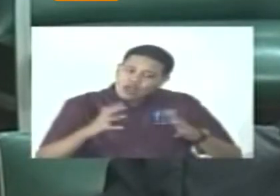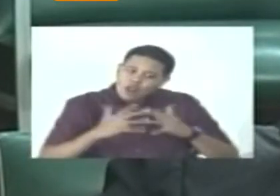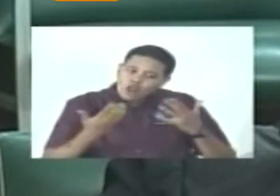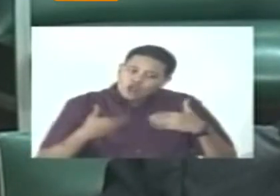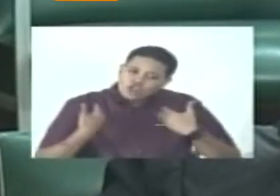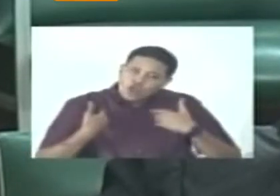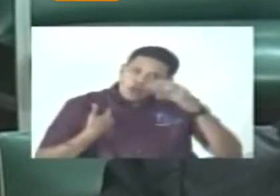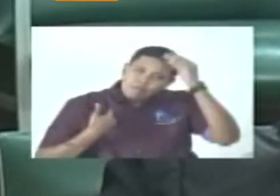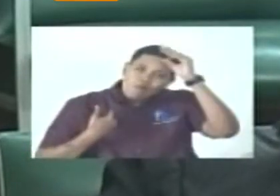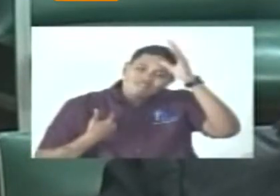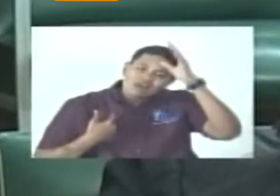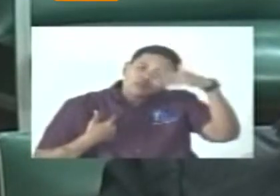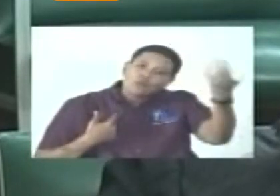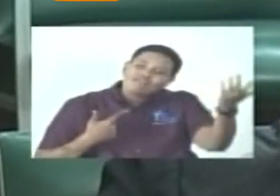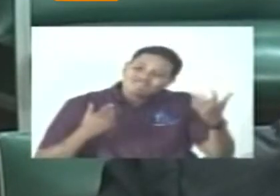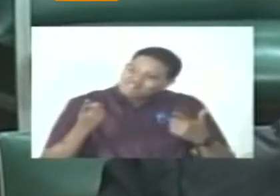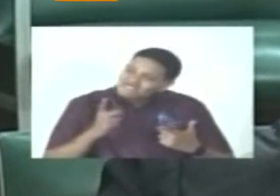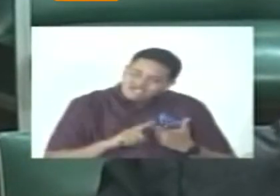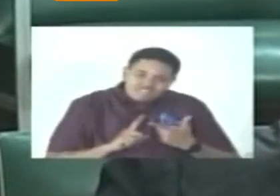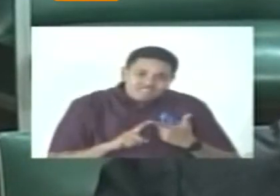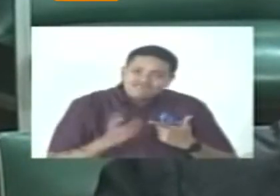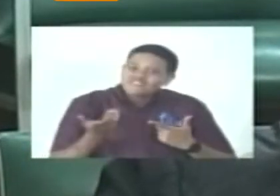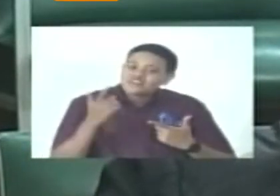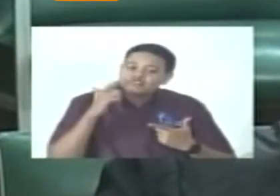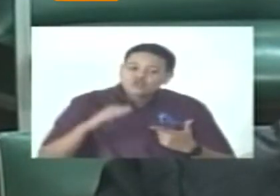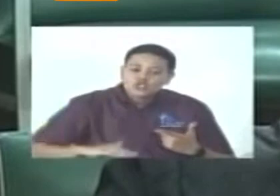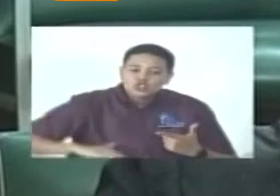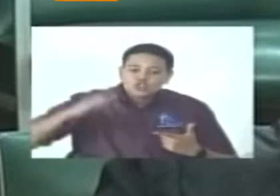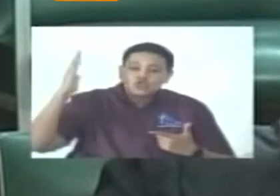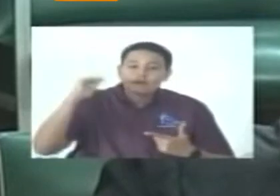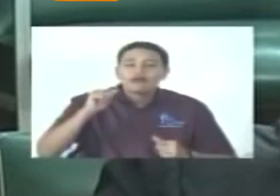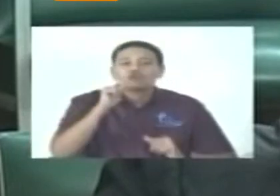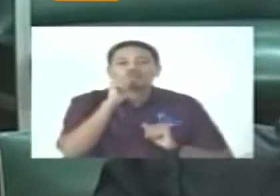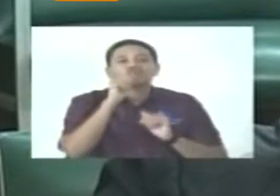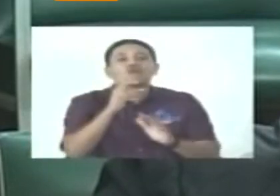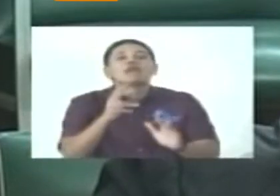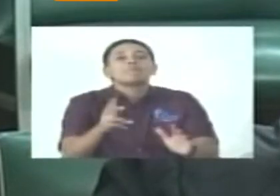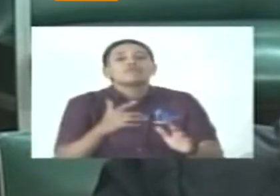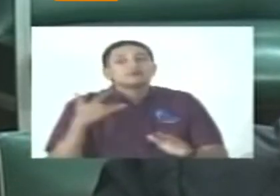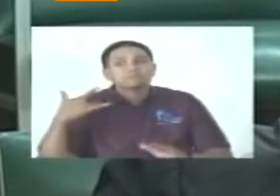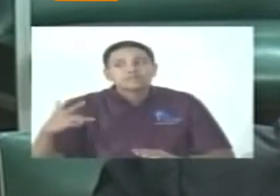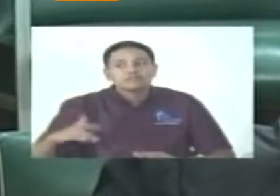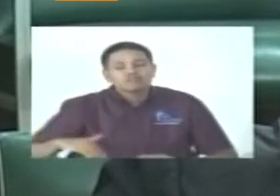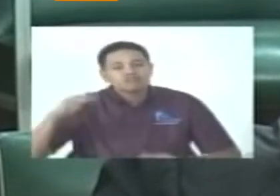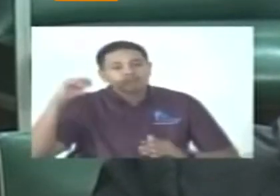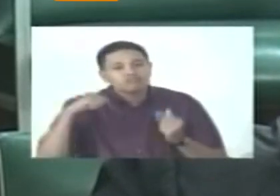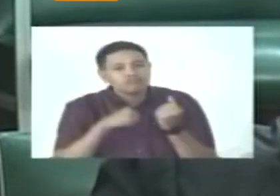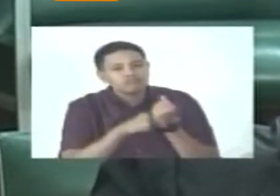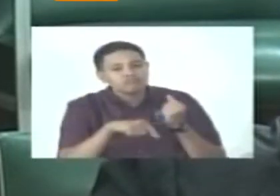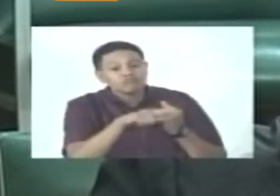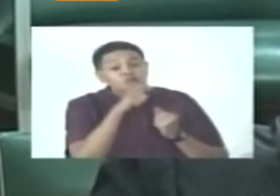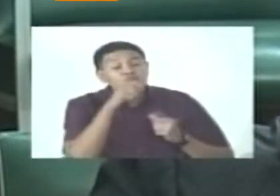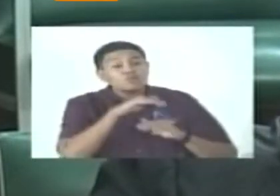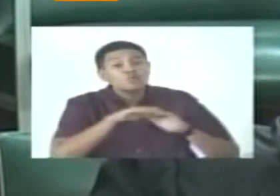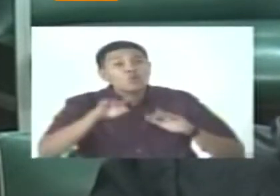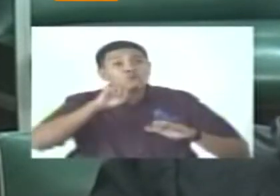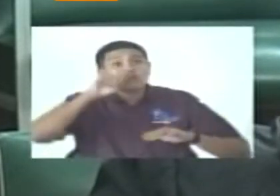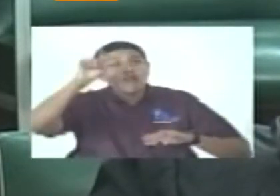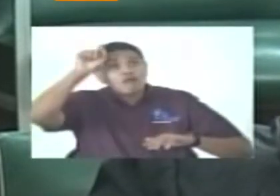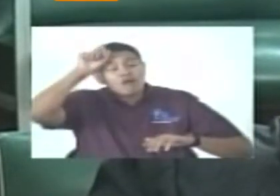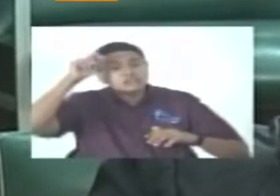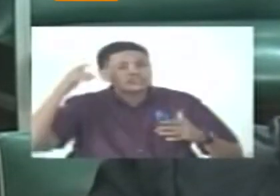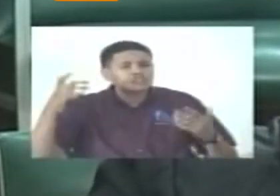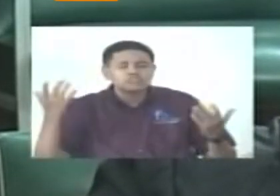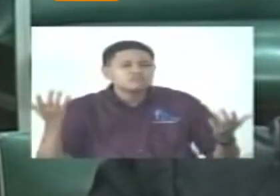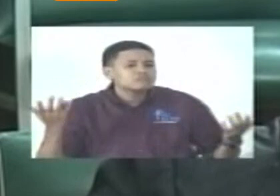are fatherless. They are grown by grandmothers, usually, who do not even understand what it